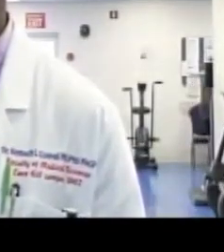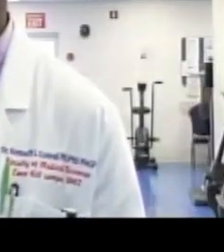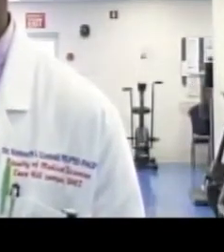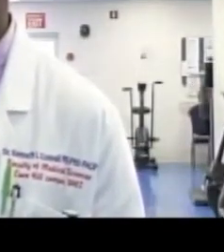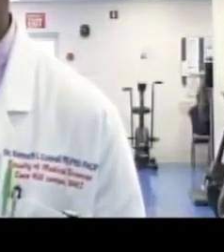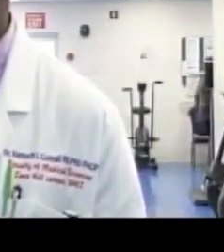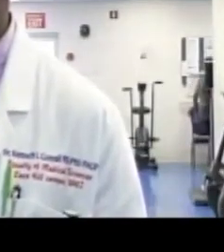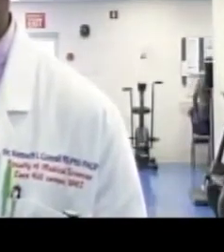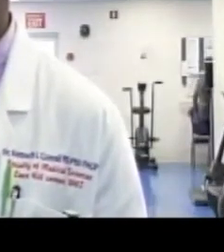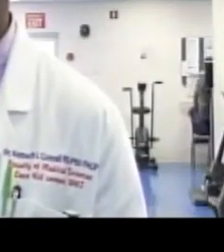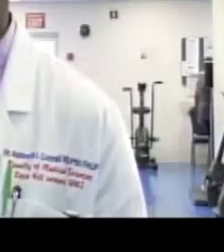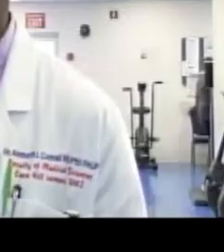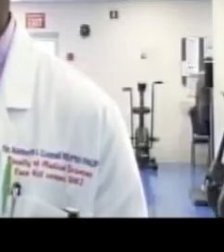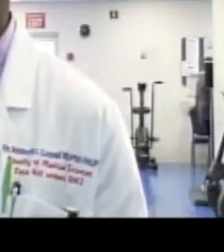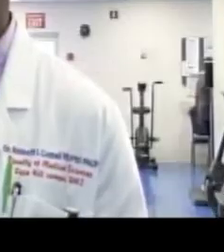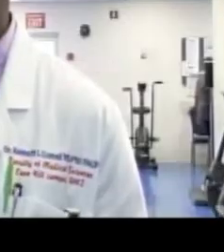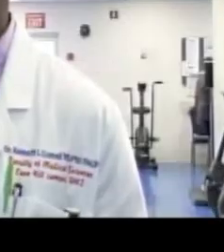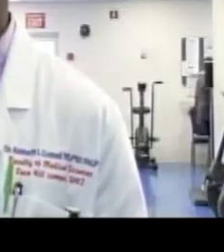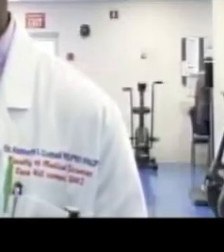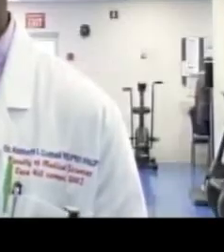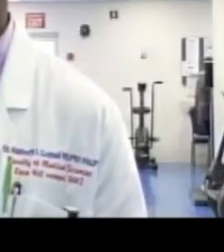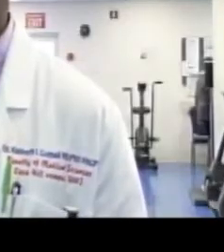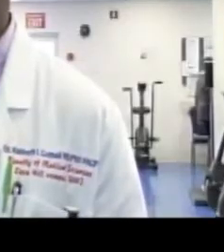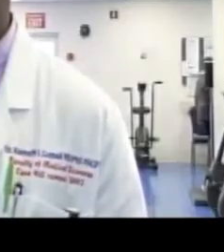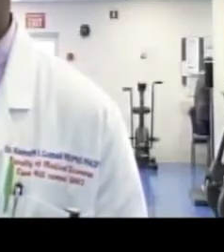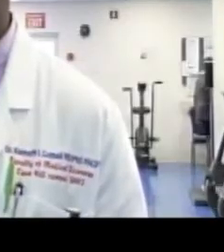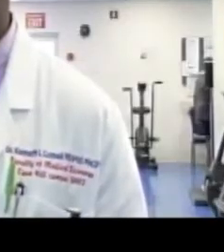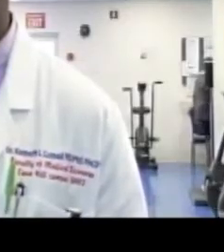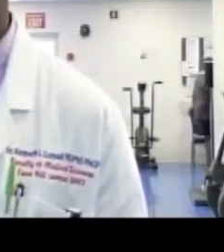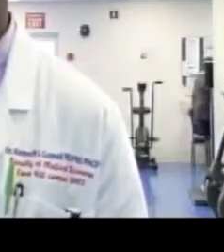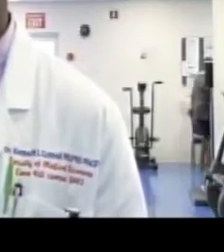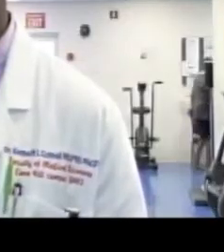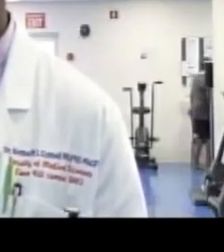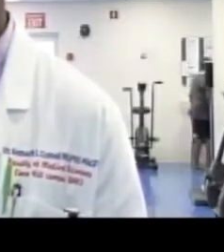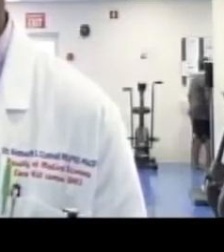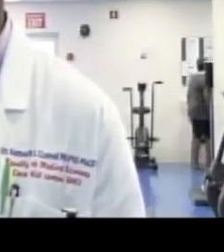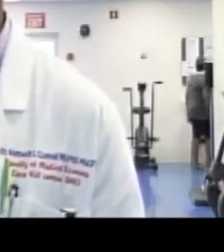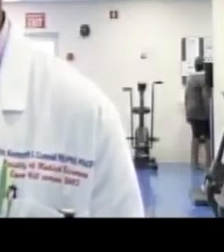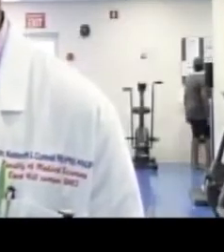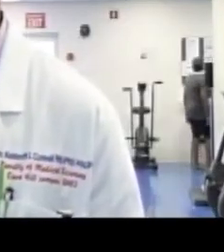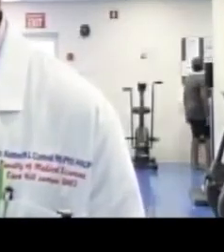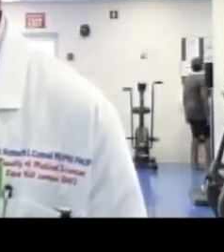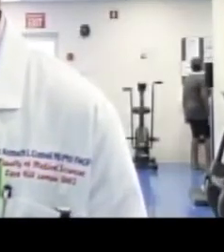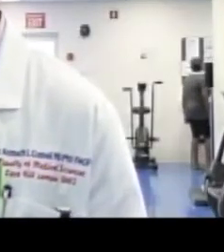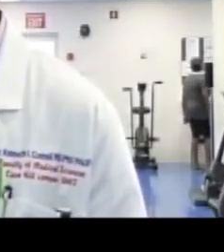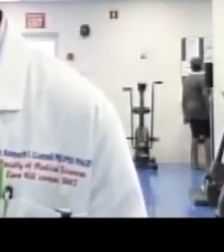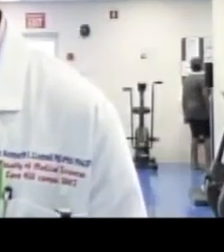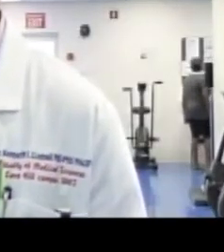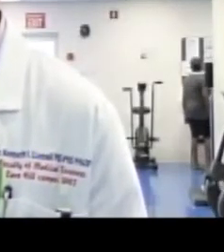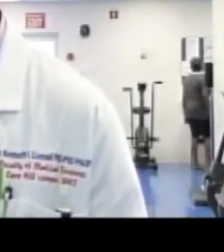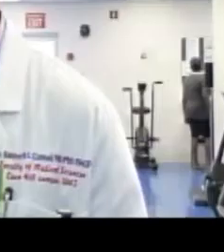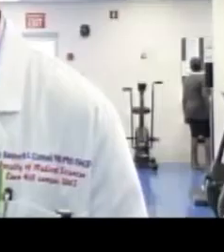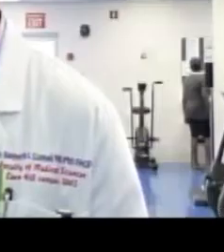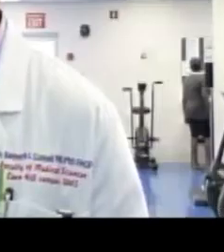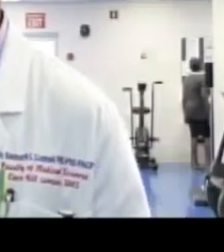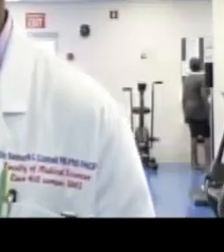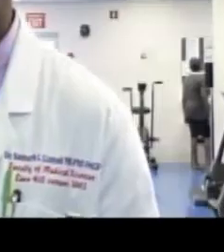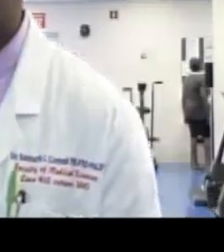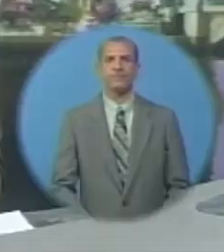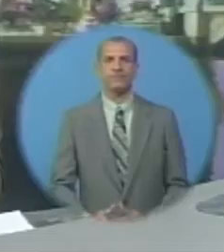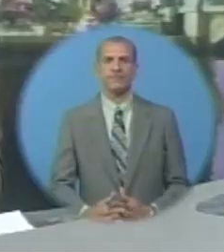good job, checking your blood sugar at home, we really want you as someone with diabetes, a person with diabetes, to check your blood pressure.